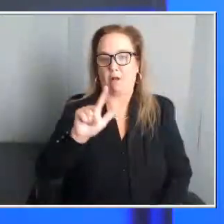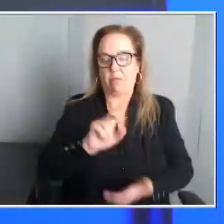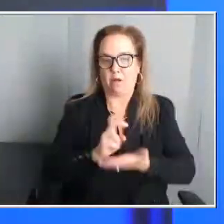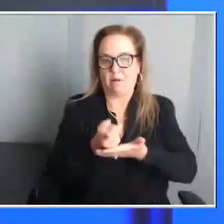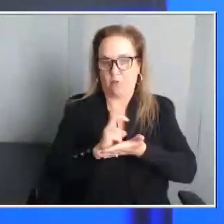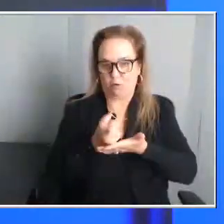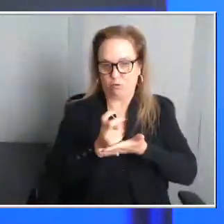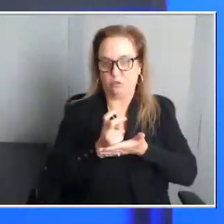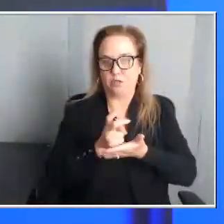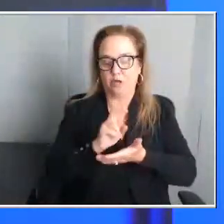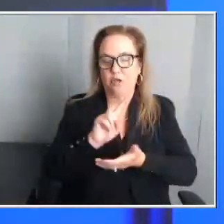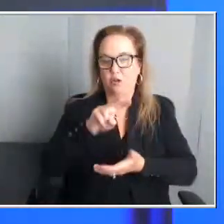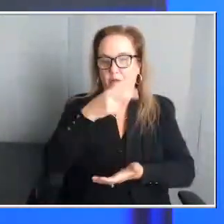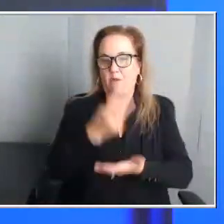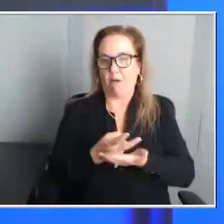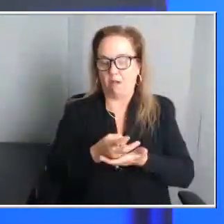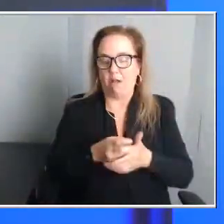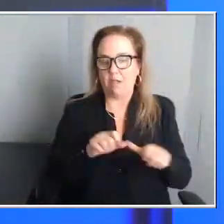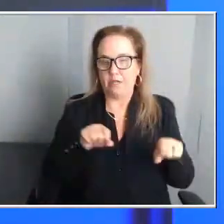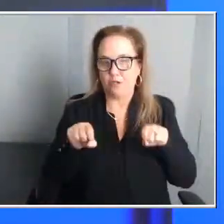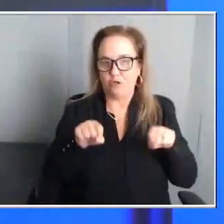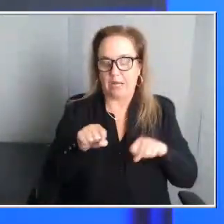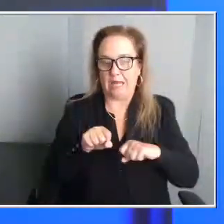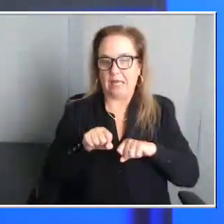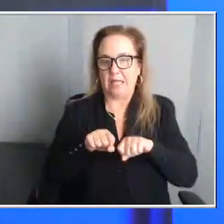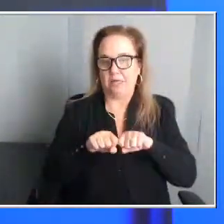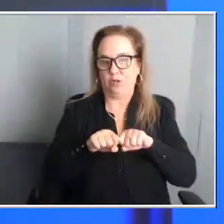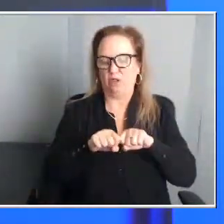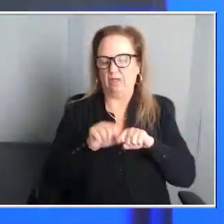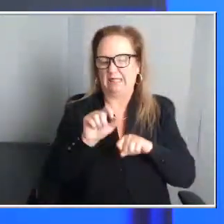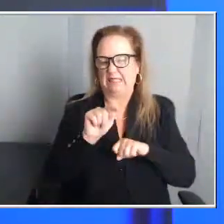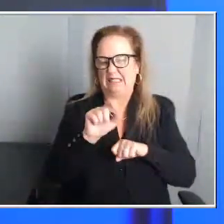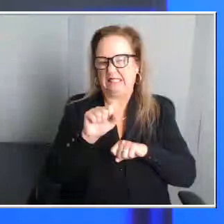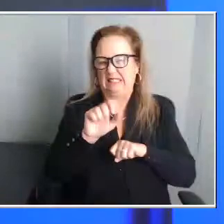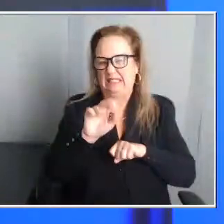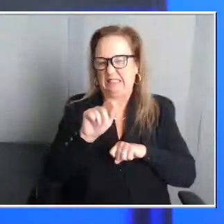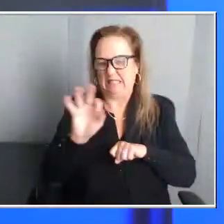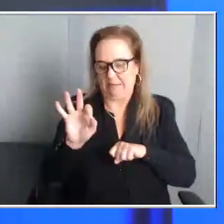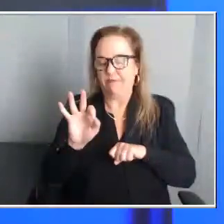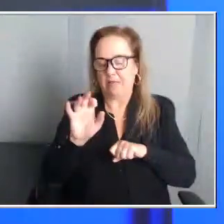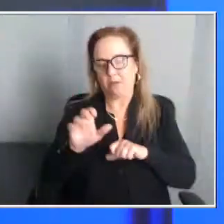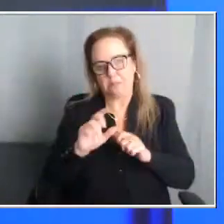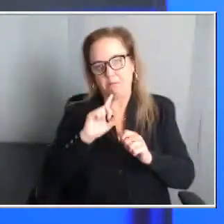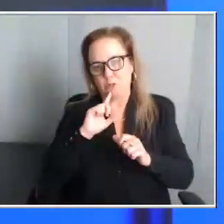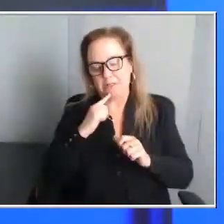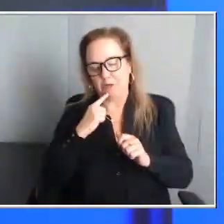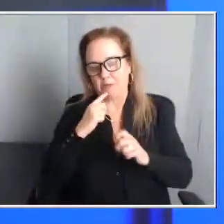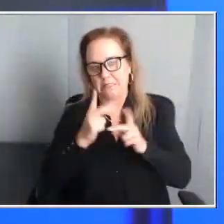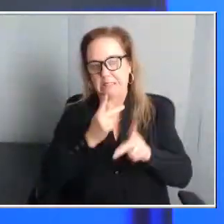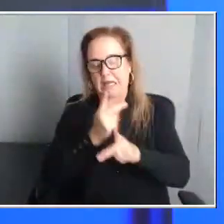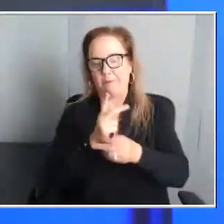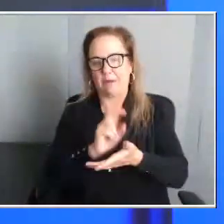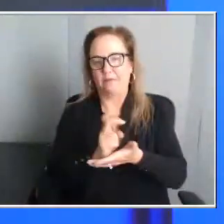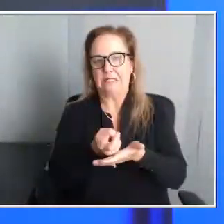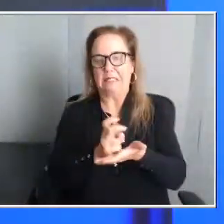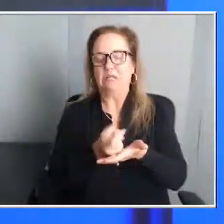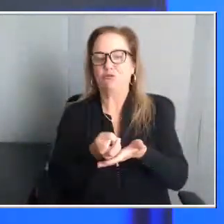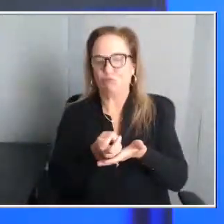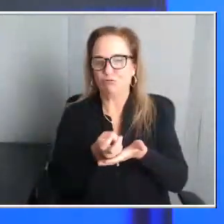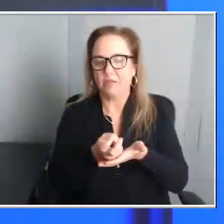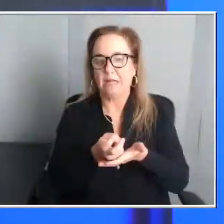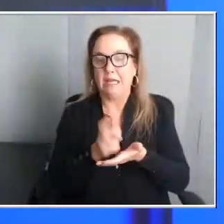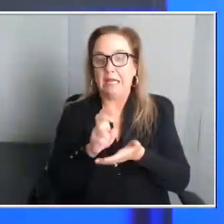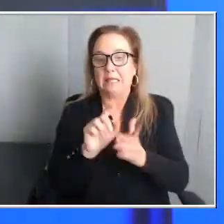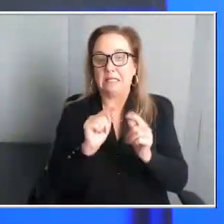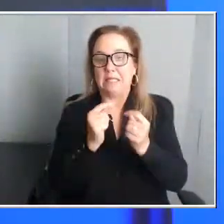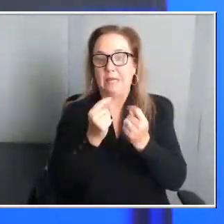you fall and shake and stiffen, and those are the most serious type. So the care team at that time also placed a